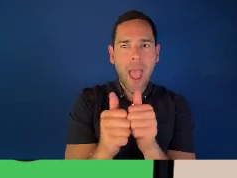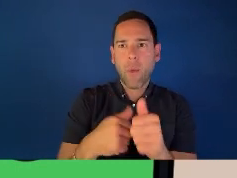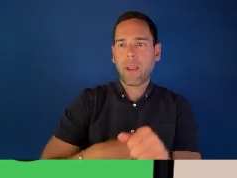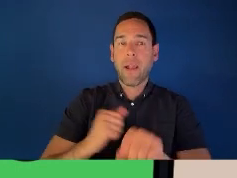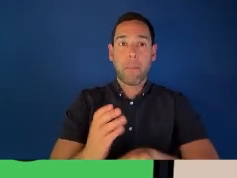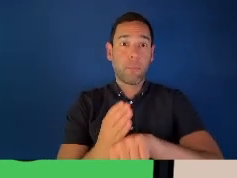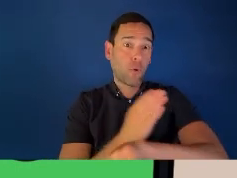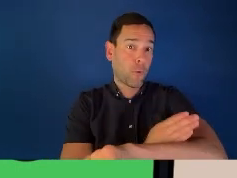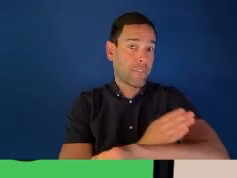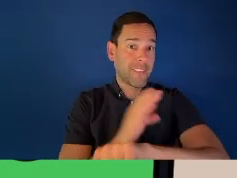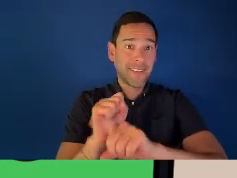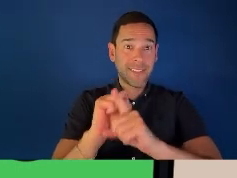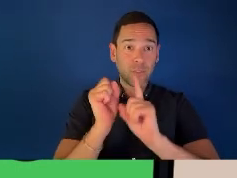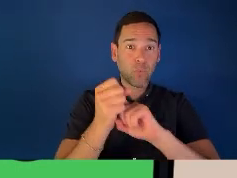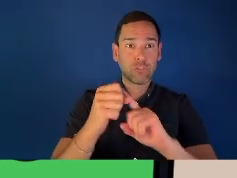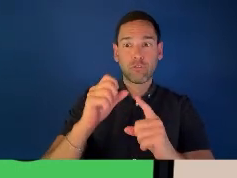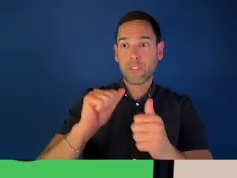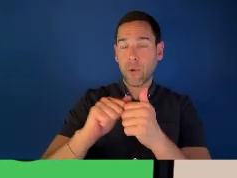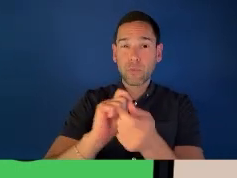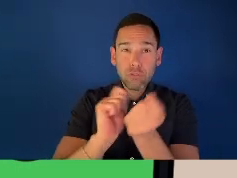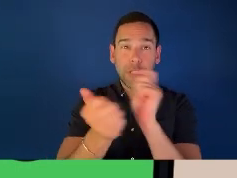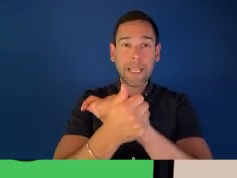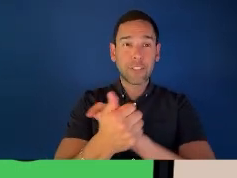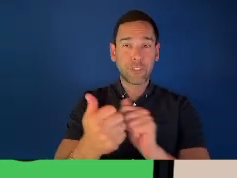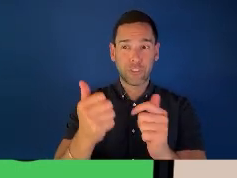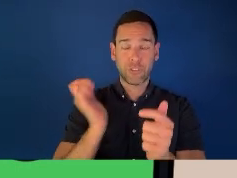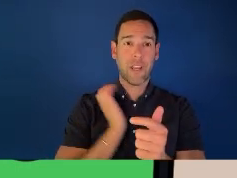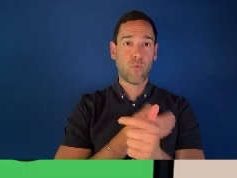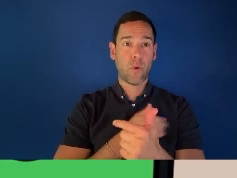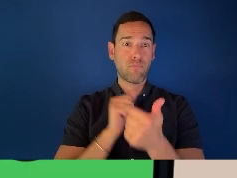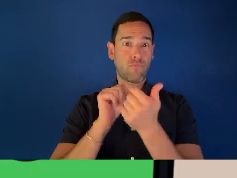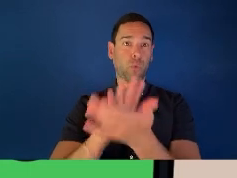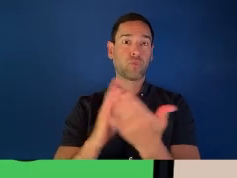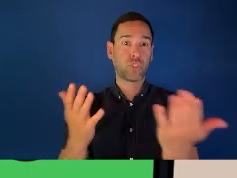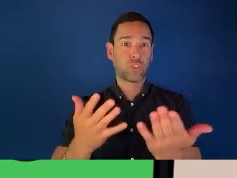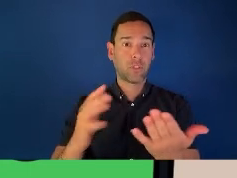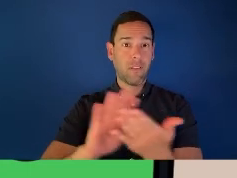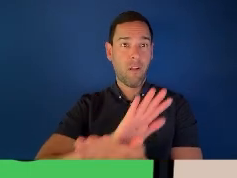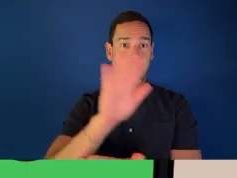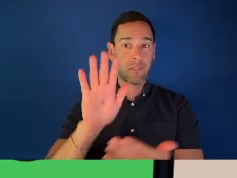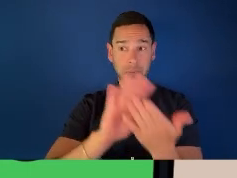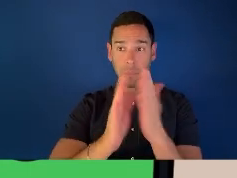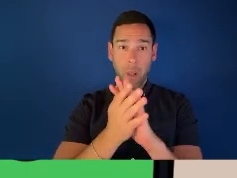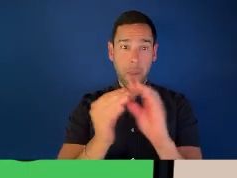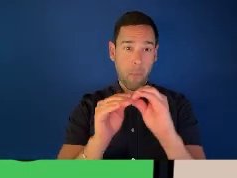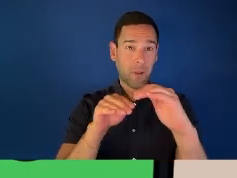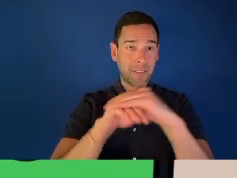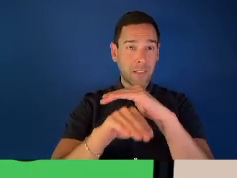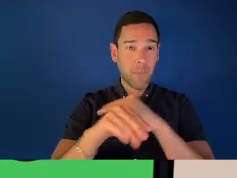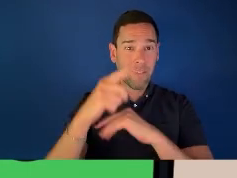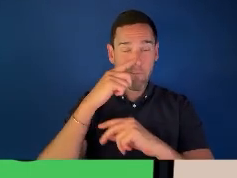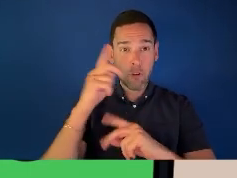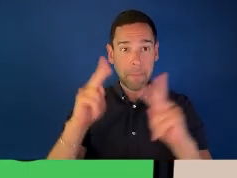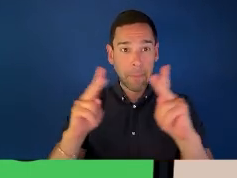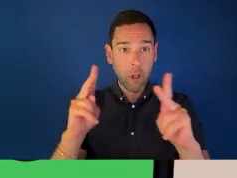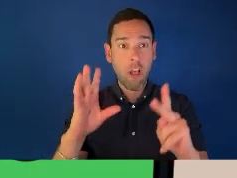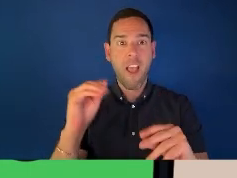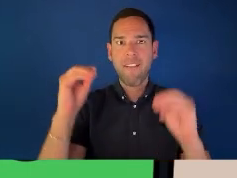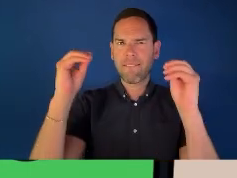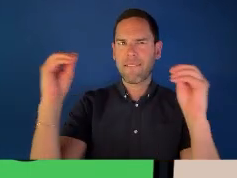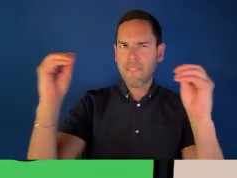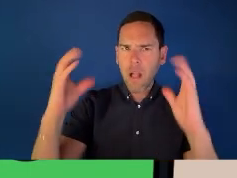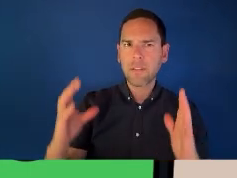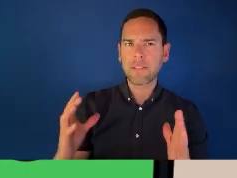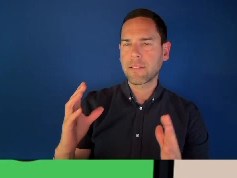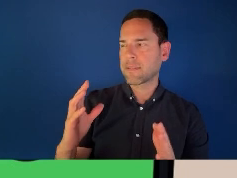thought about it like that. Like, thank you for sharing that. I'm going to implement this in my classroom. That's cool. Especially when you've had experiences